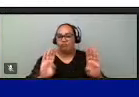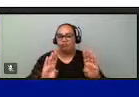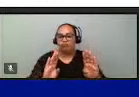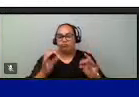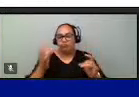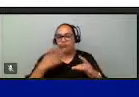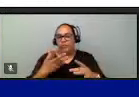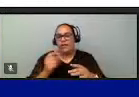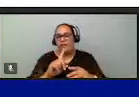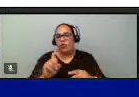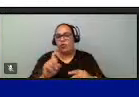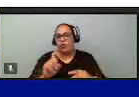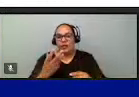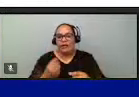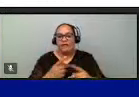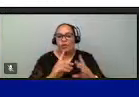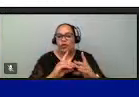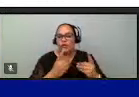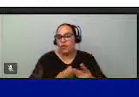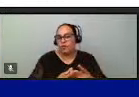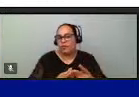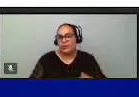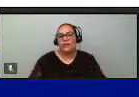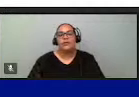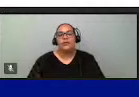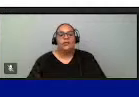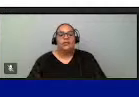indicate that they have any questions for the